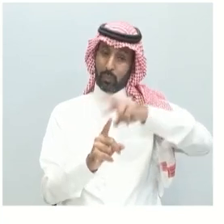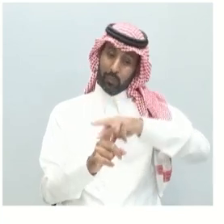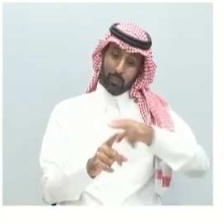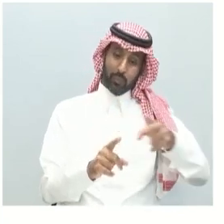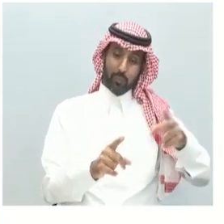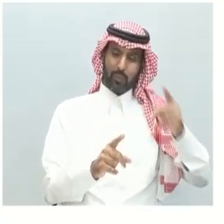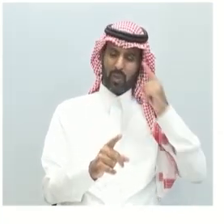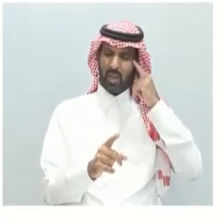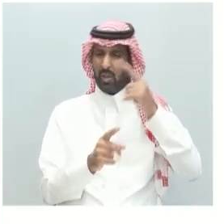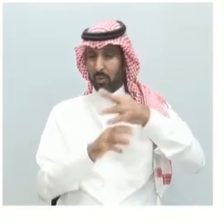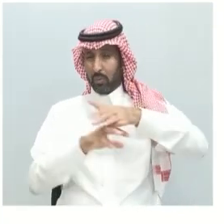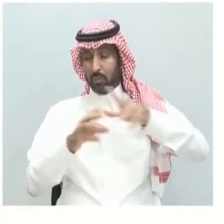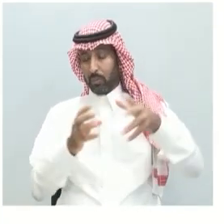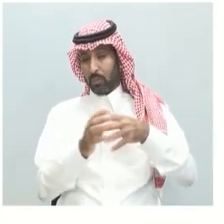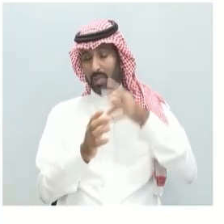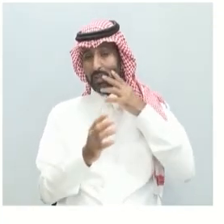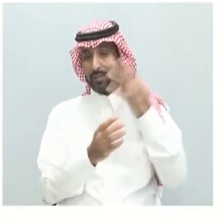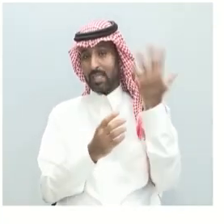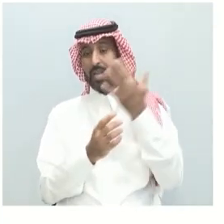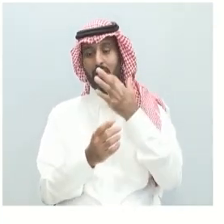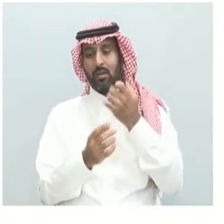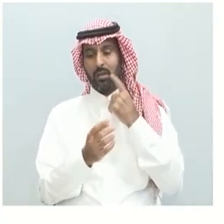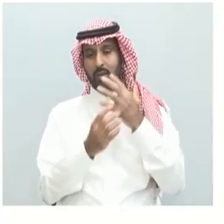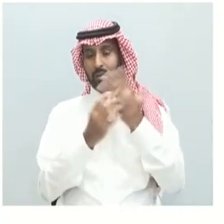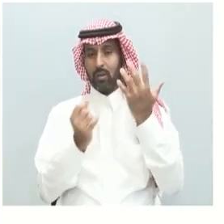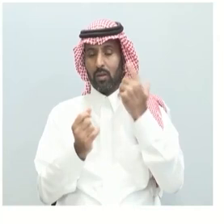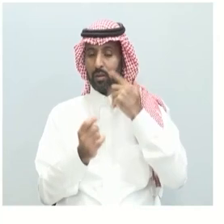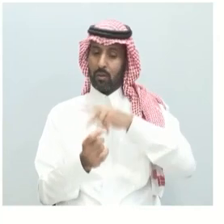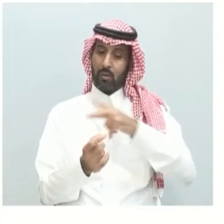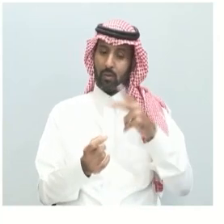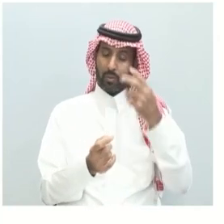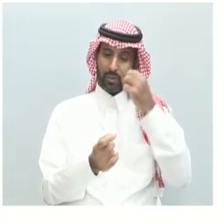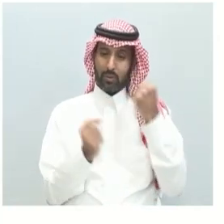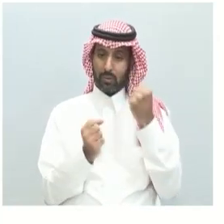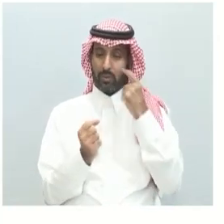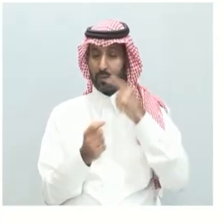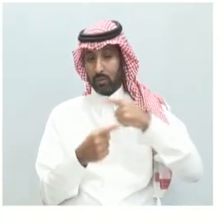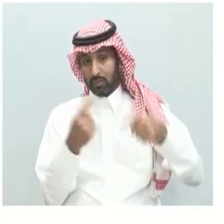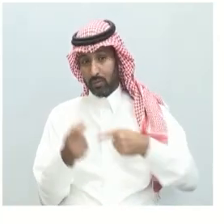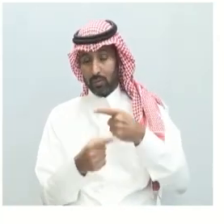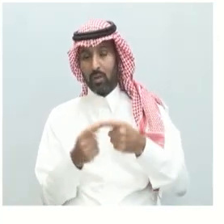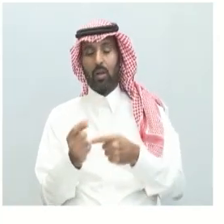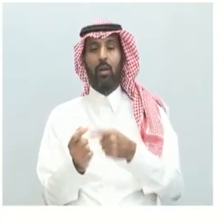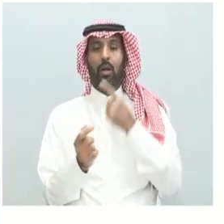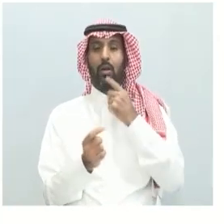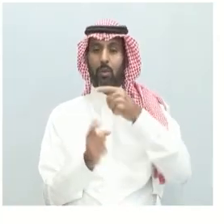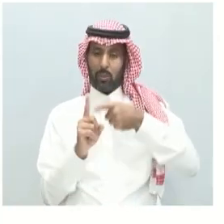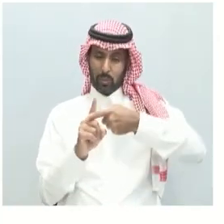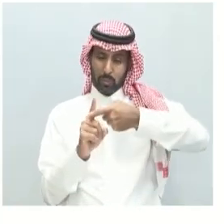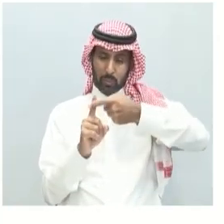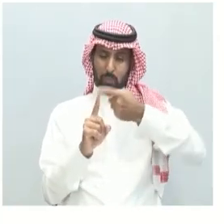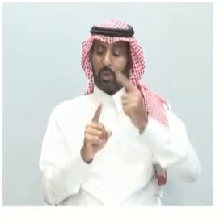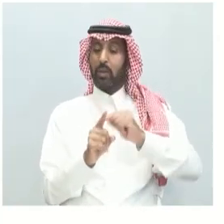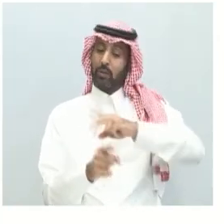The temperatures change with the season of the year. This is habit or routine. Again, the temperatures change with